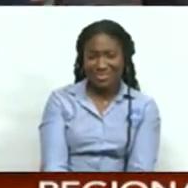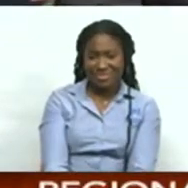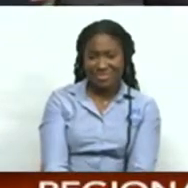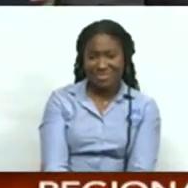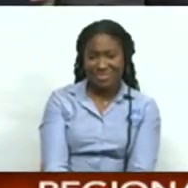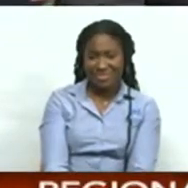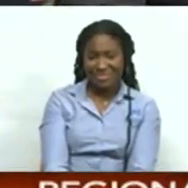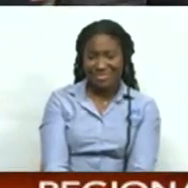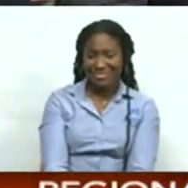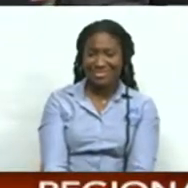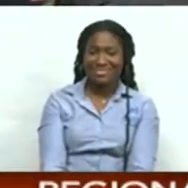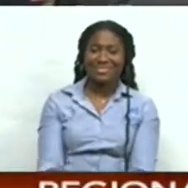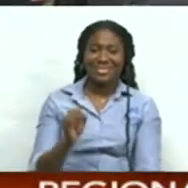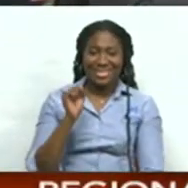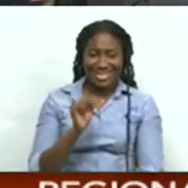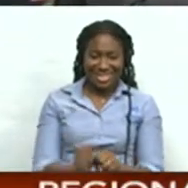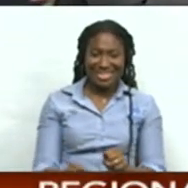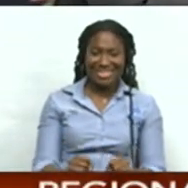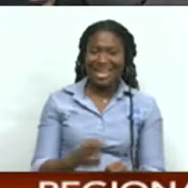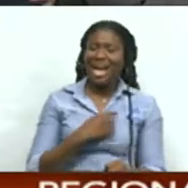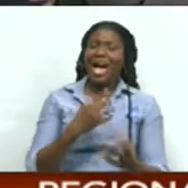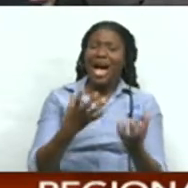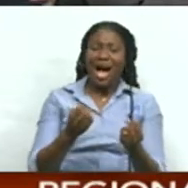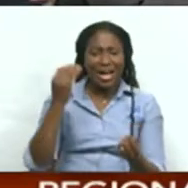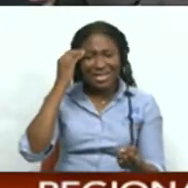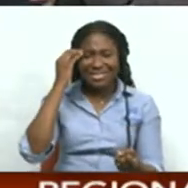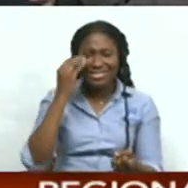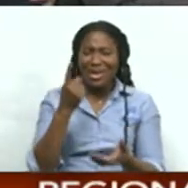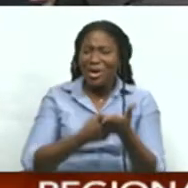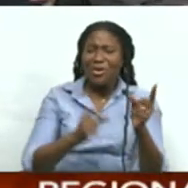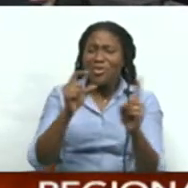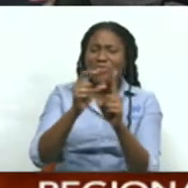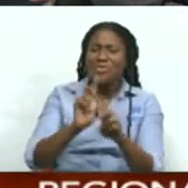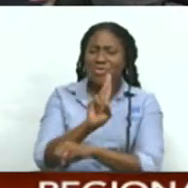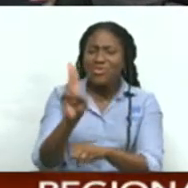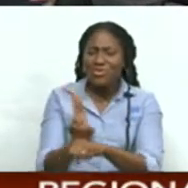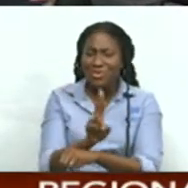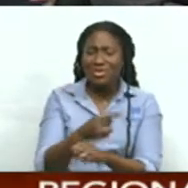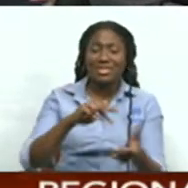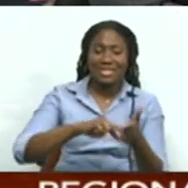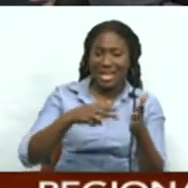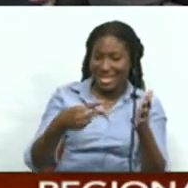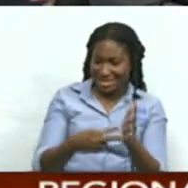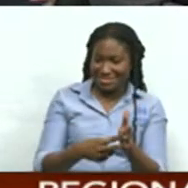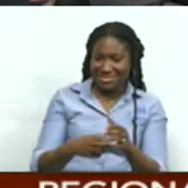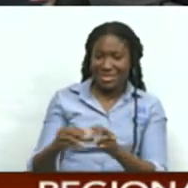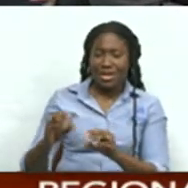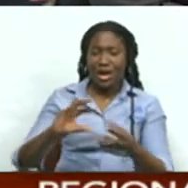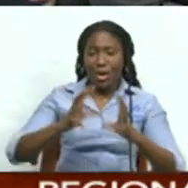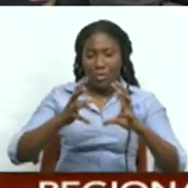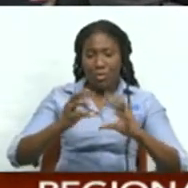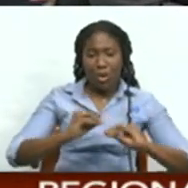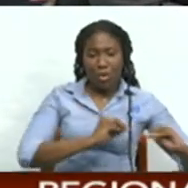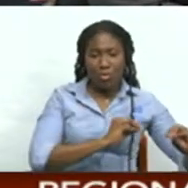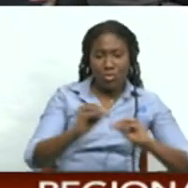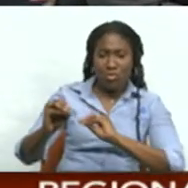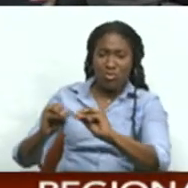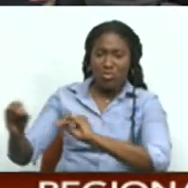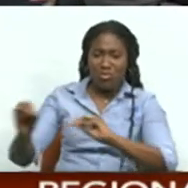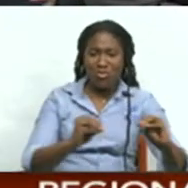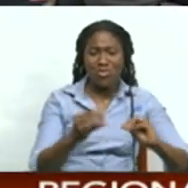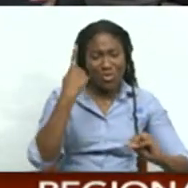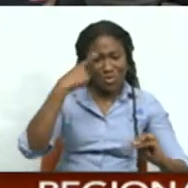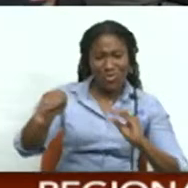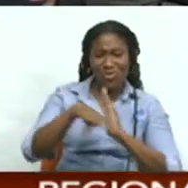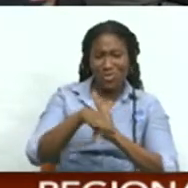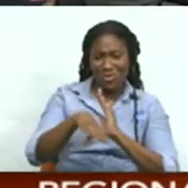What's that joke? I was going to ask if you were going to ask. Of course, it's a reference to passes, passing the ball around the opposition